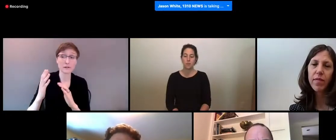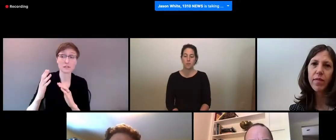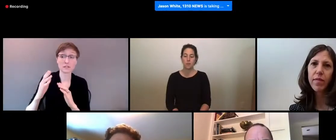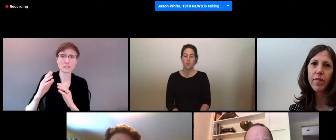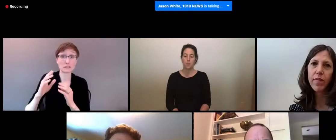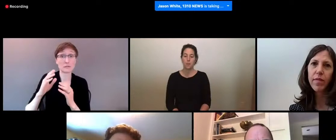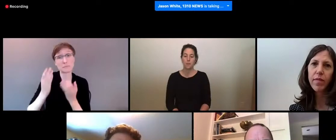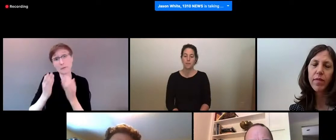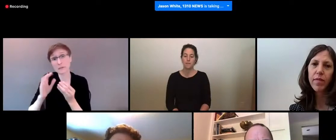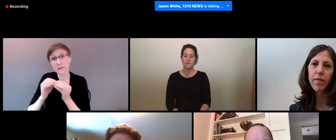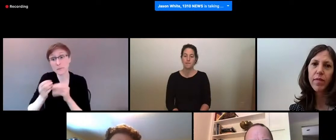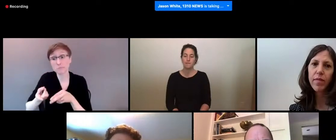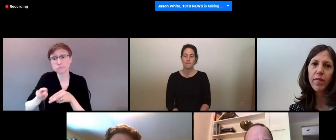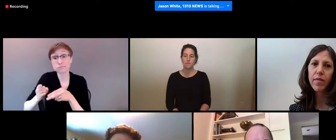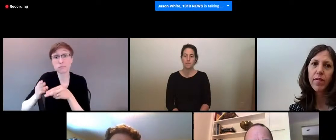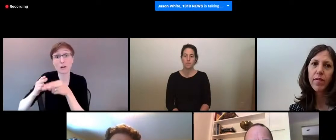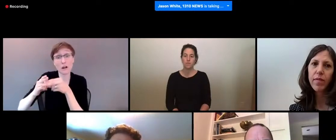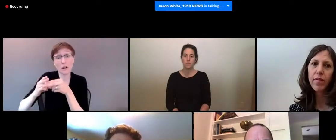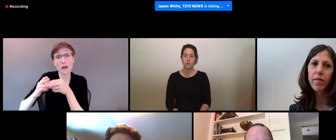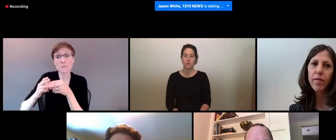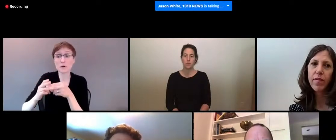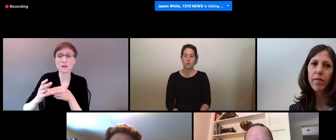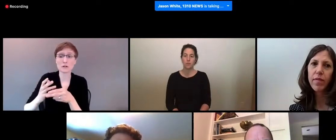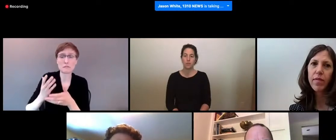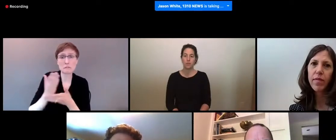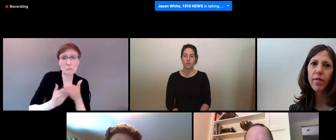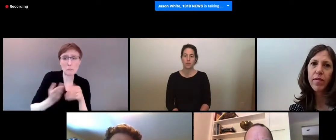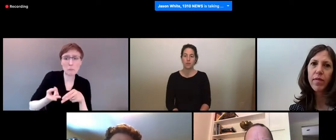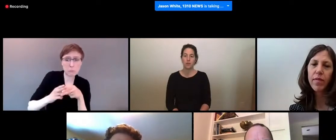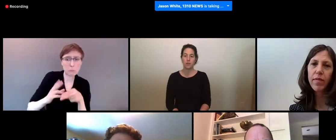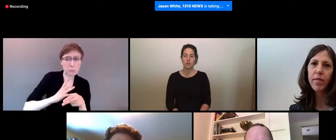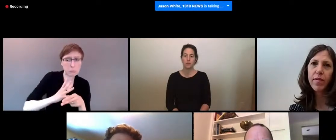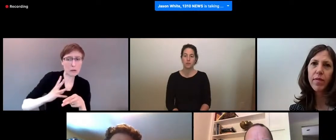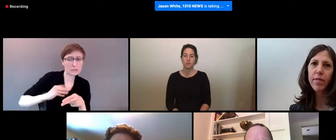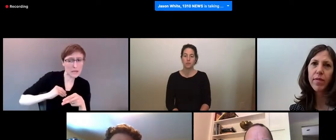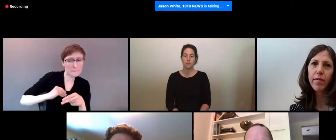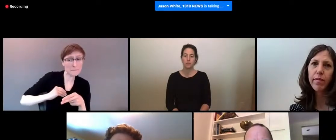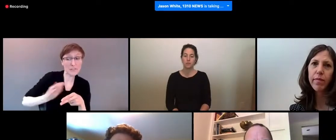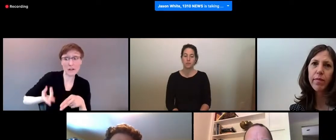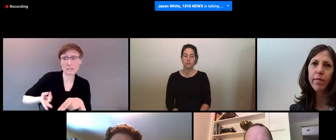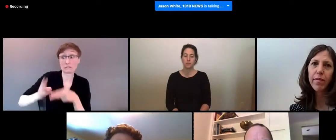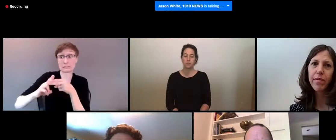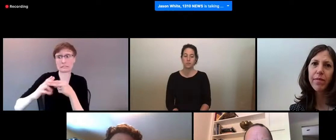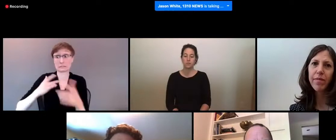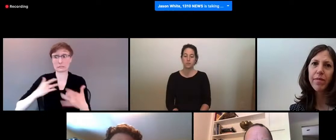to the point where you'd start to be concerned that there's too much spread or too much COVID-19 activity in Ottawa.